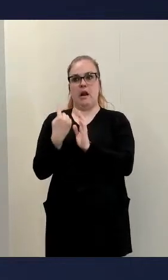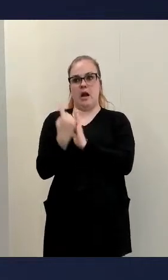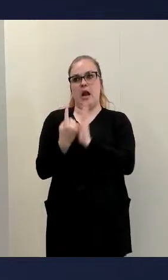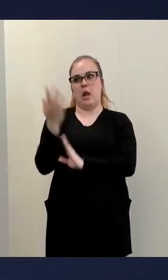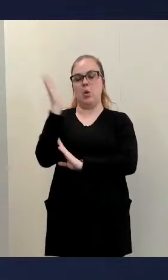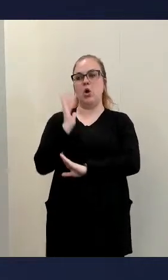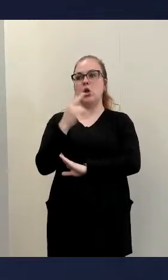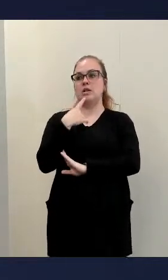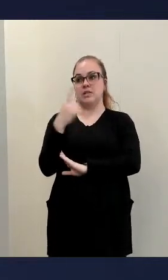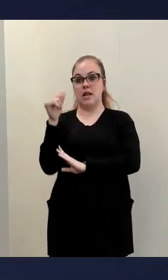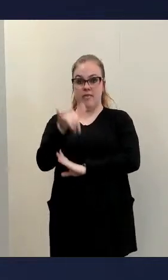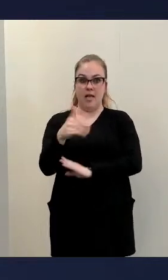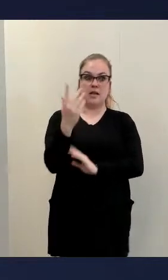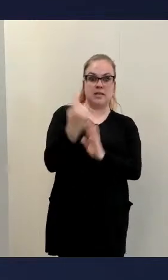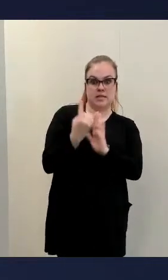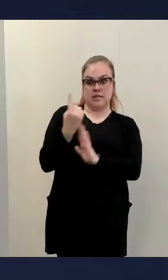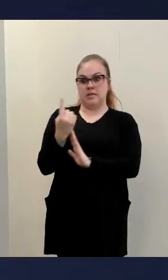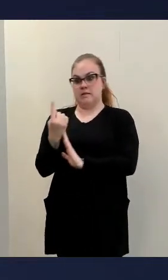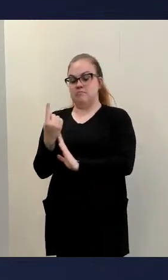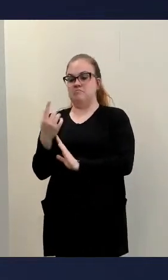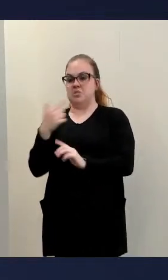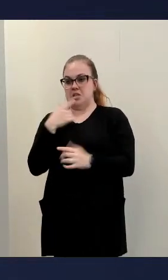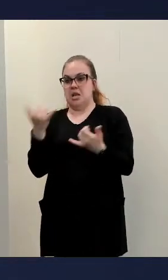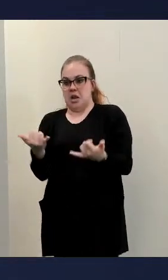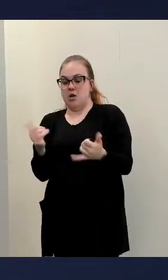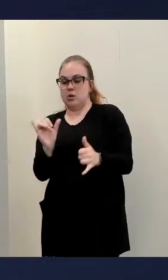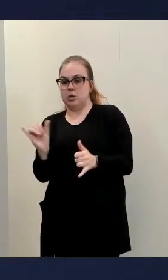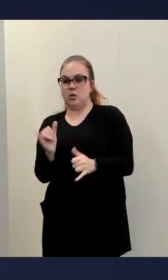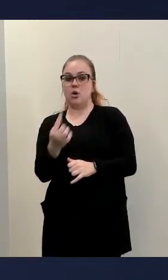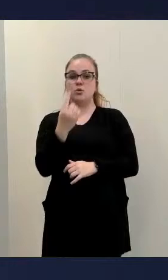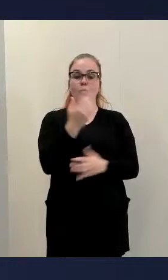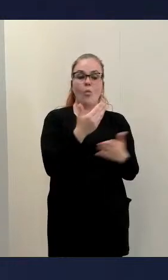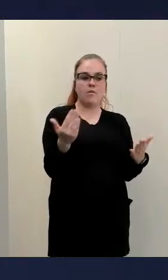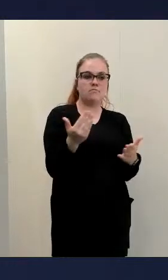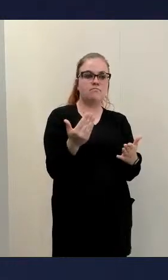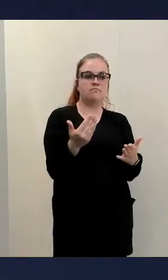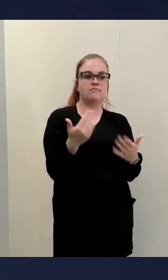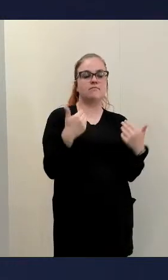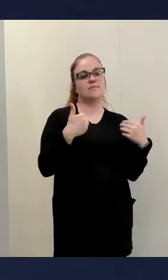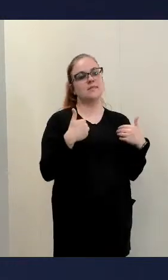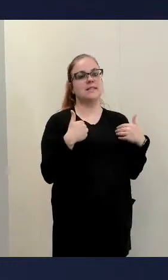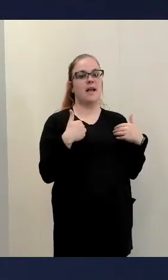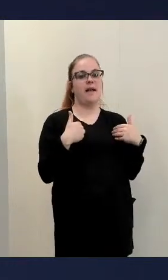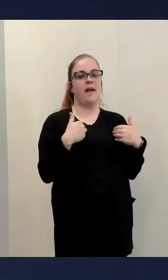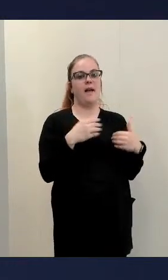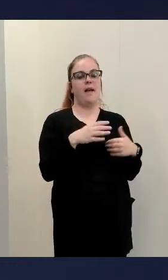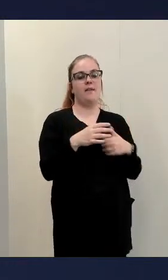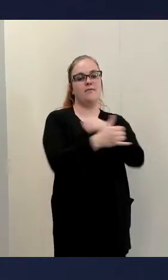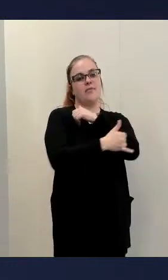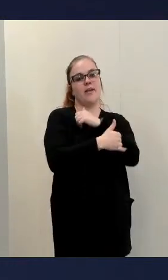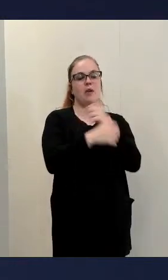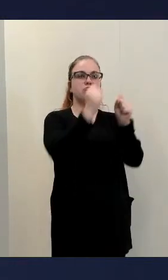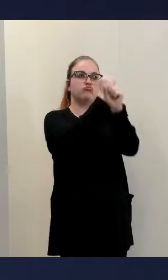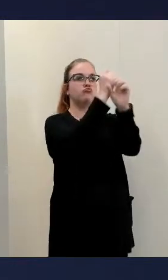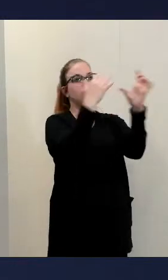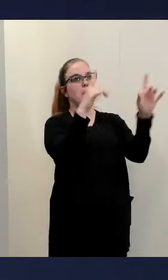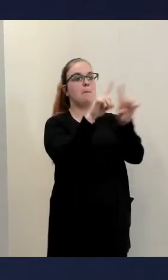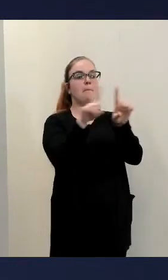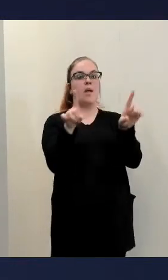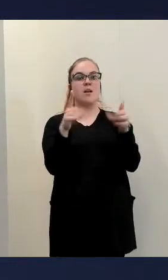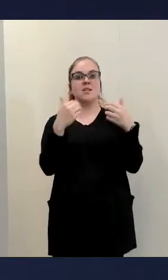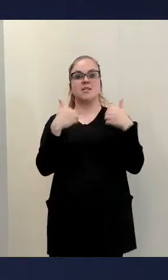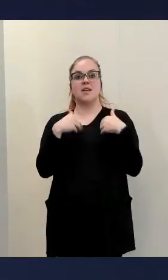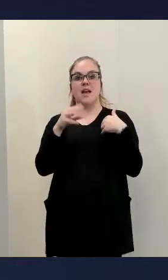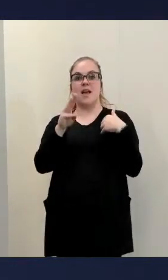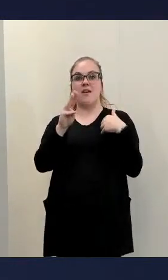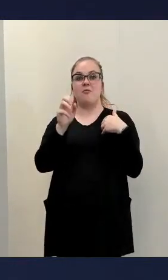say it again, I said it then, I'll say it again, because this is another example. It's one thing to just have a county executive who has a vision, but it's another thing to have